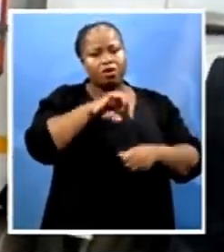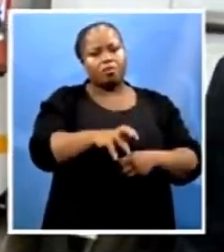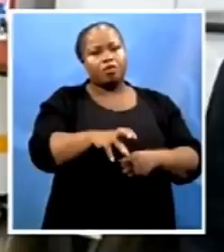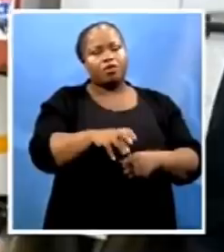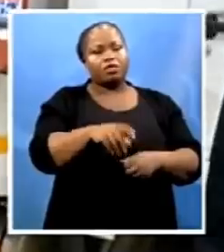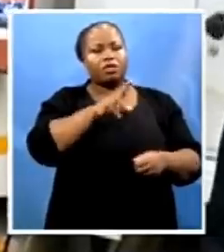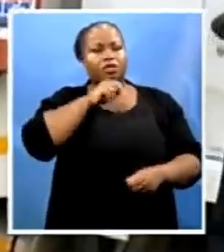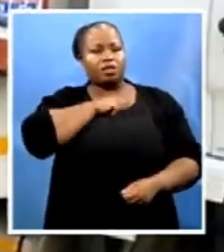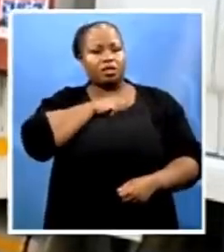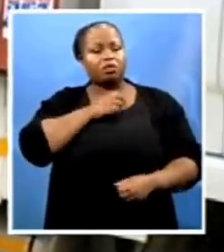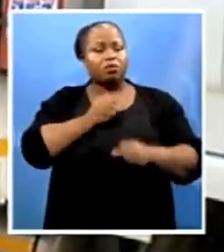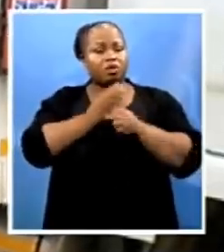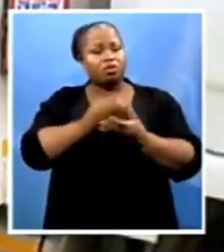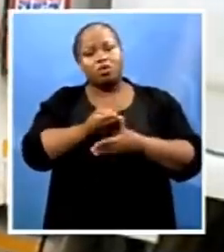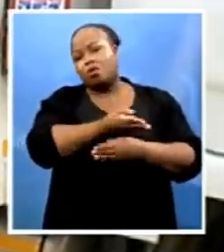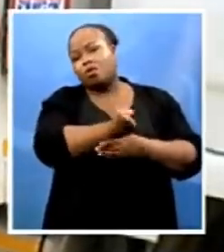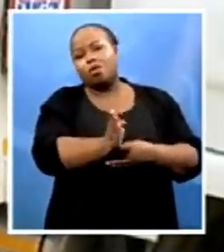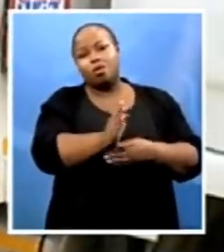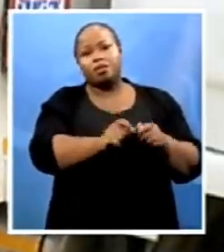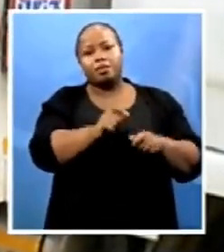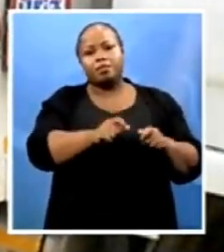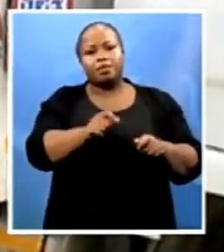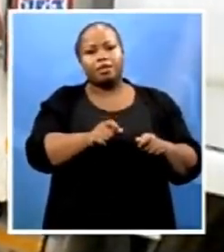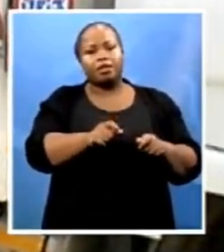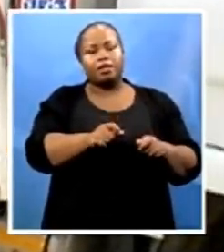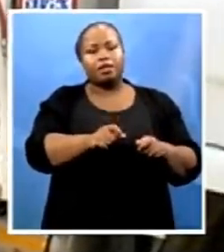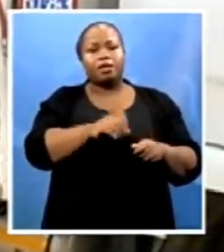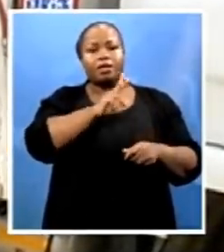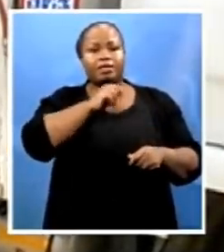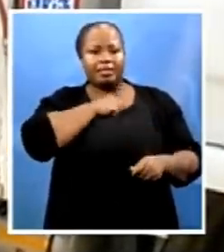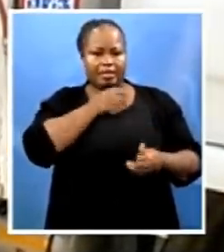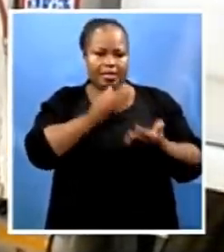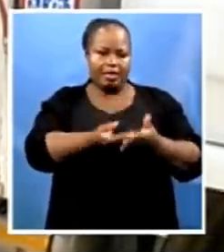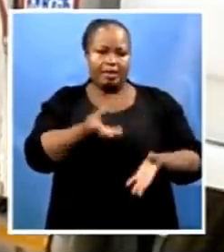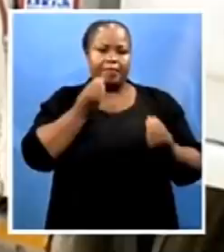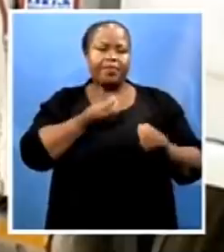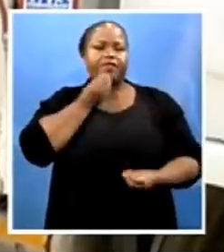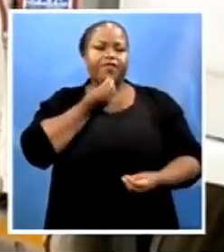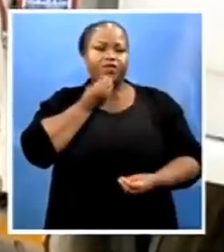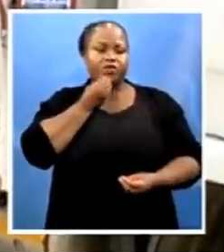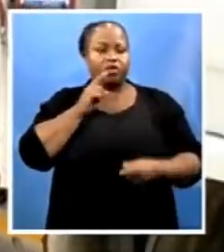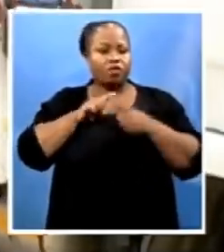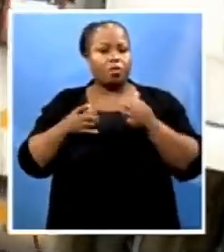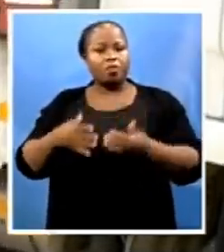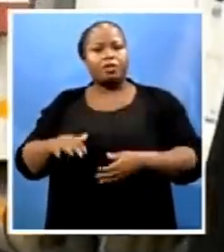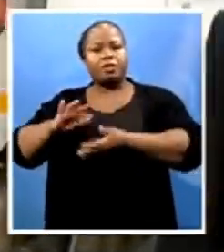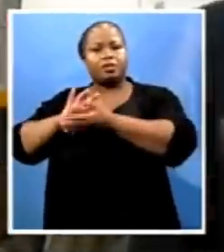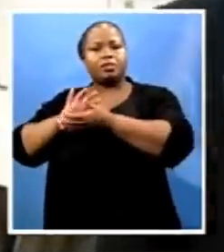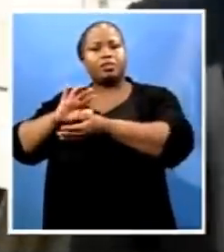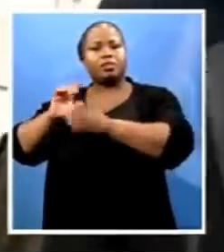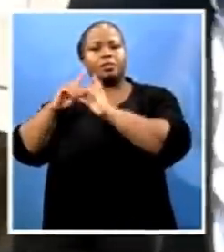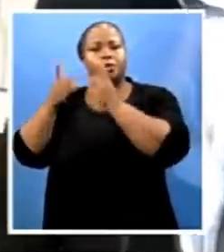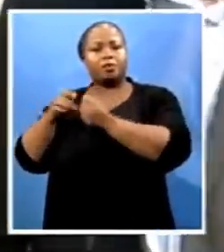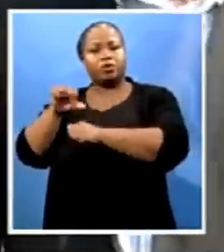in KwaZulu-Natal will be getting food from the Department of Social Development. Next to me is Babu Klaba. Babu Klaba, thank you very